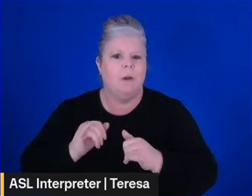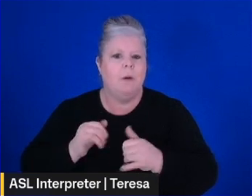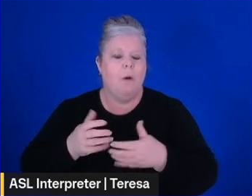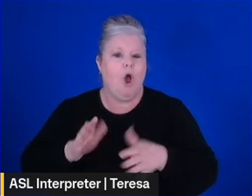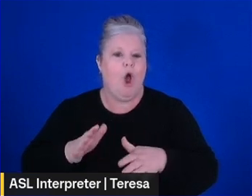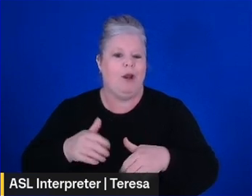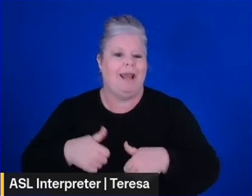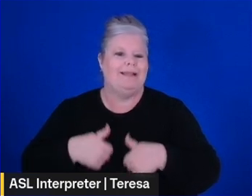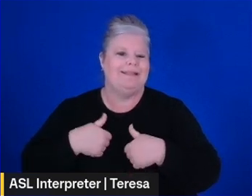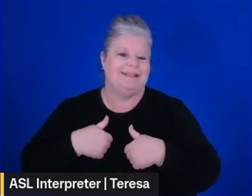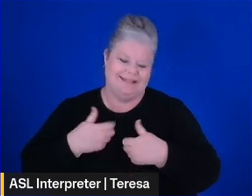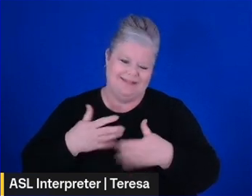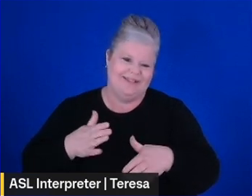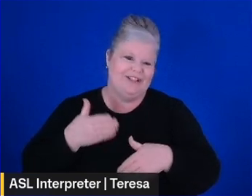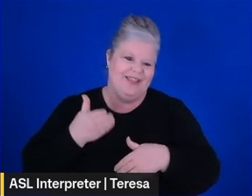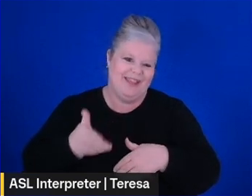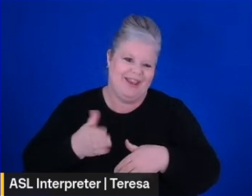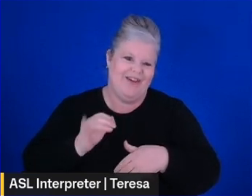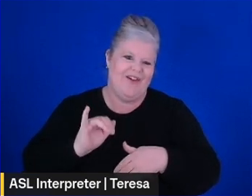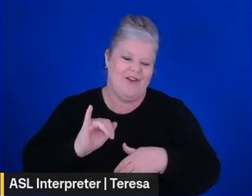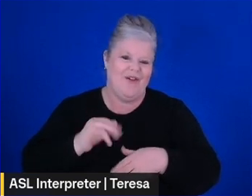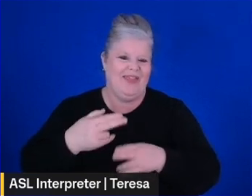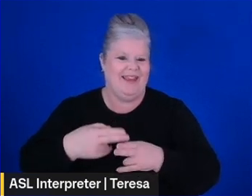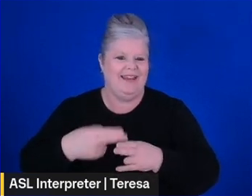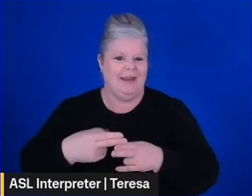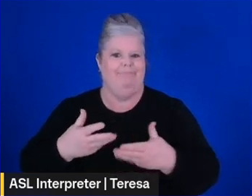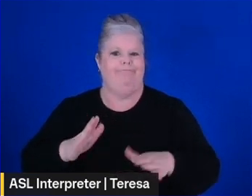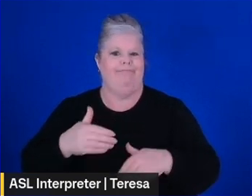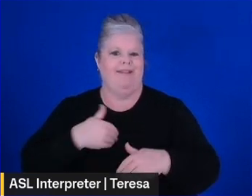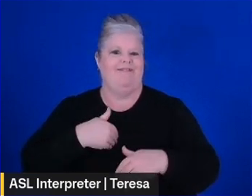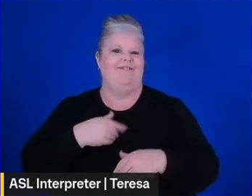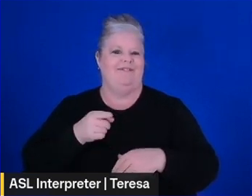Application, yes, HashiTalk already exists.